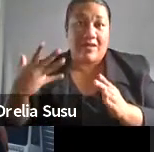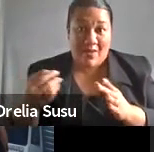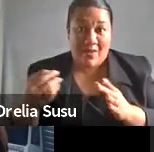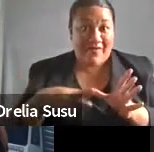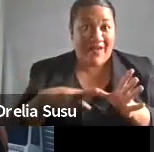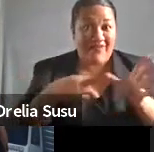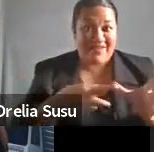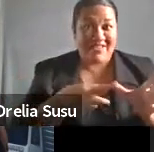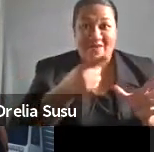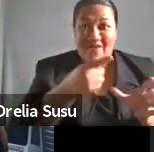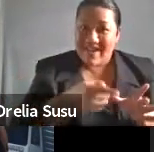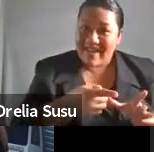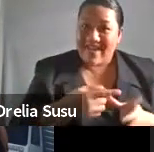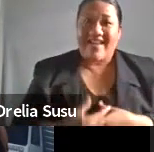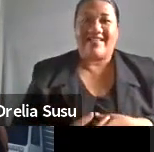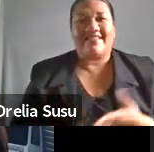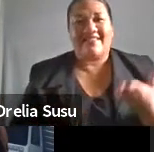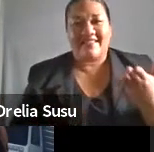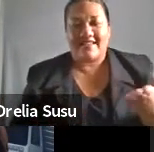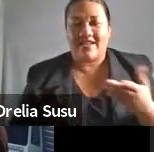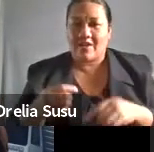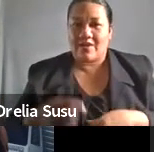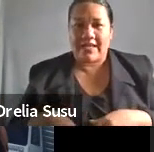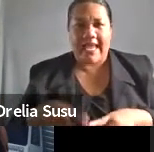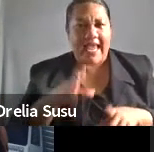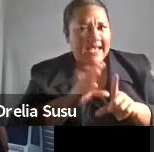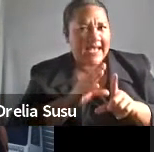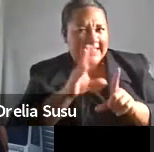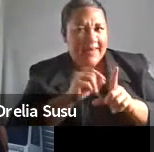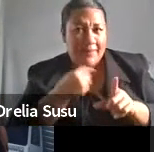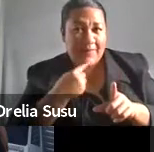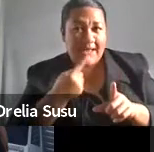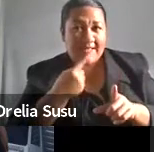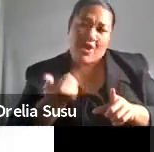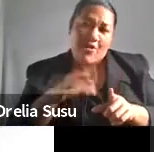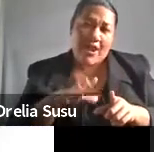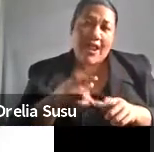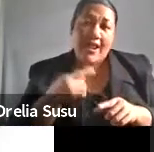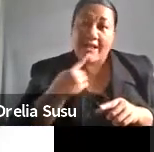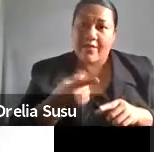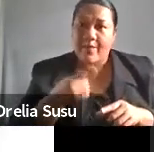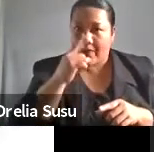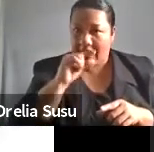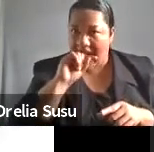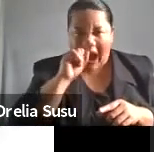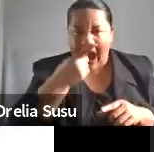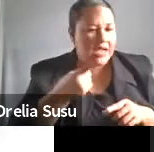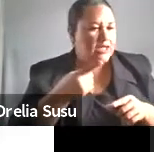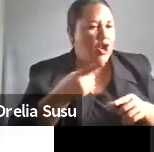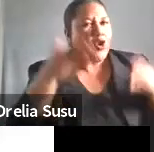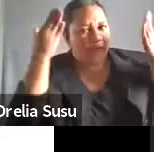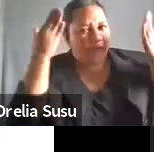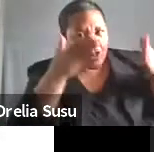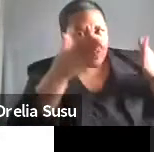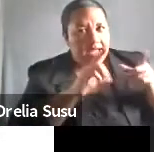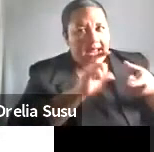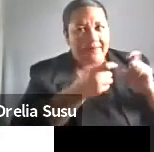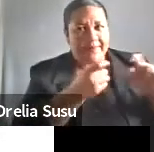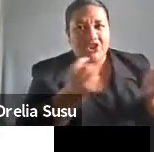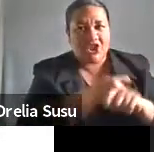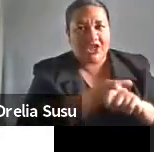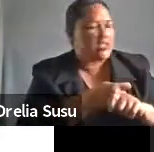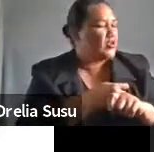earlier, we cannot be siloing that we just want to talk about climate change. We just want to talk about the sea we are just